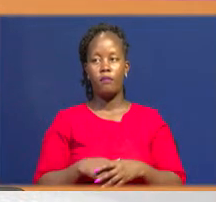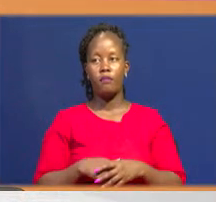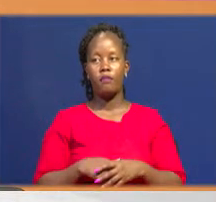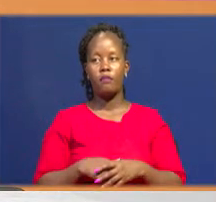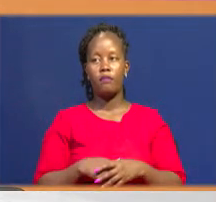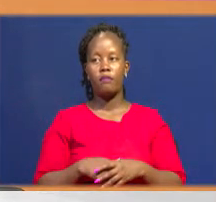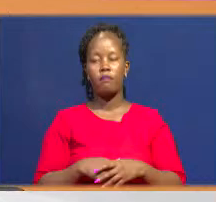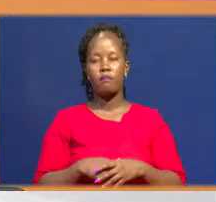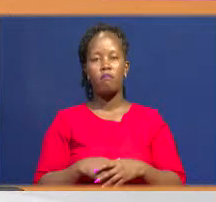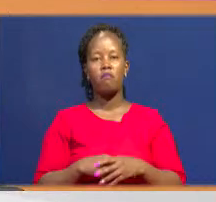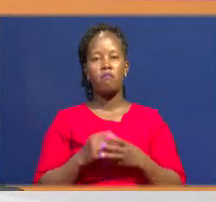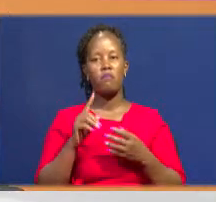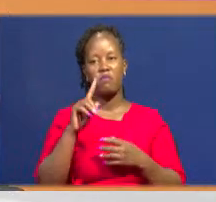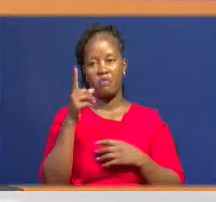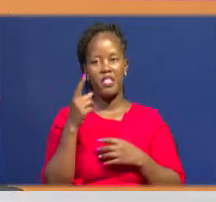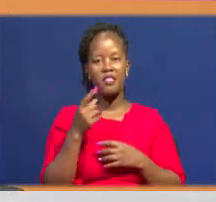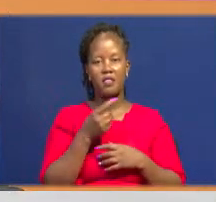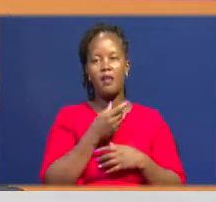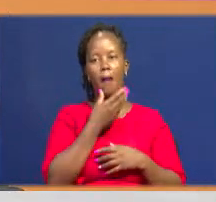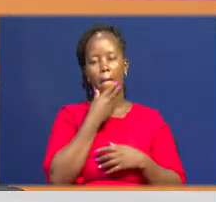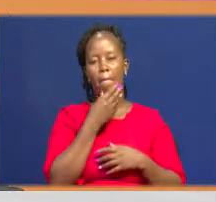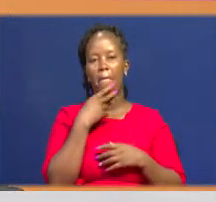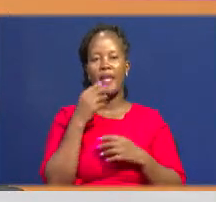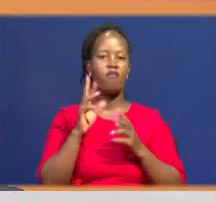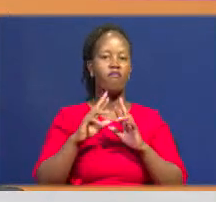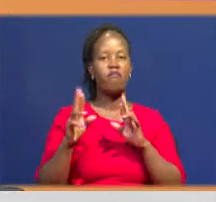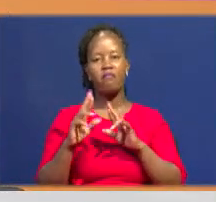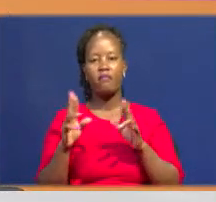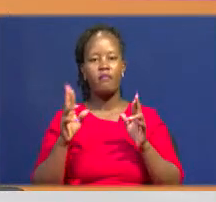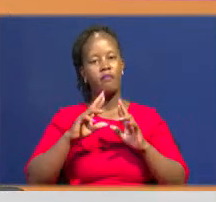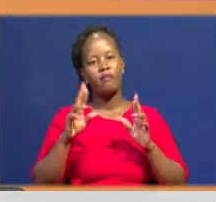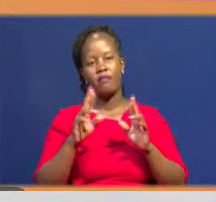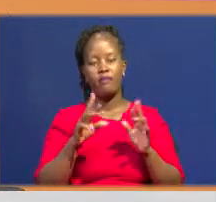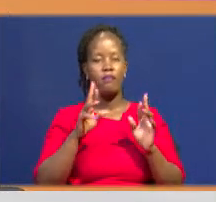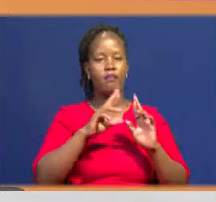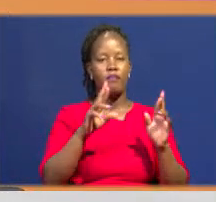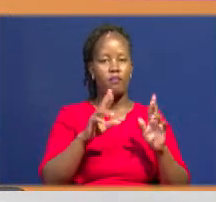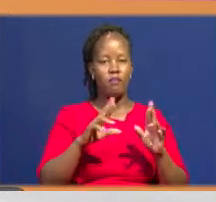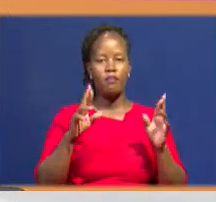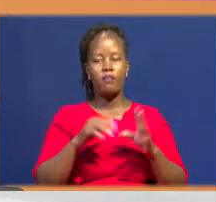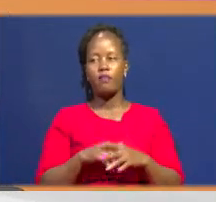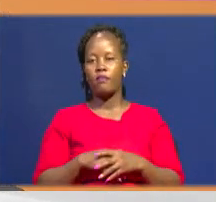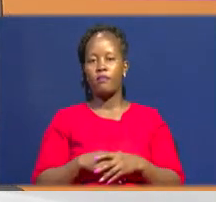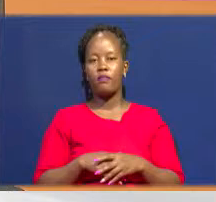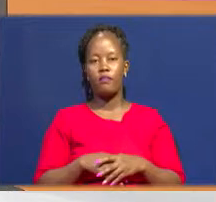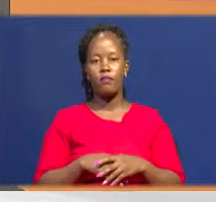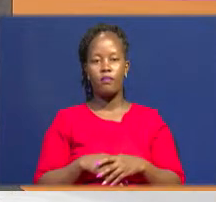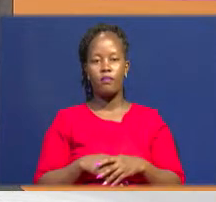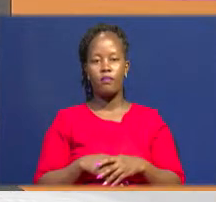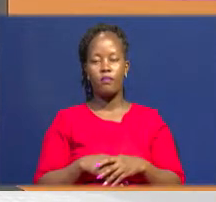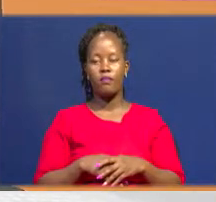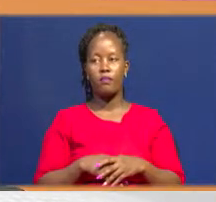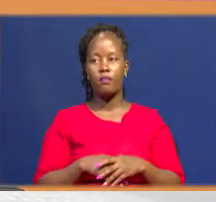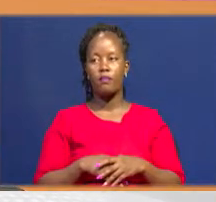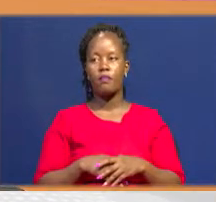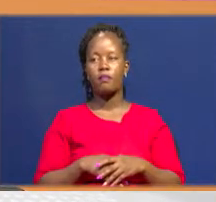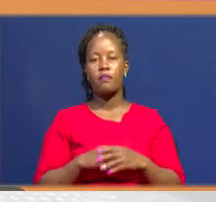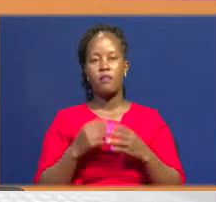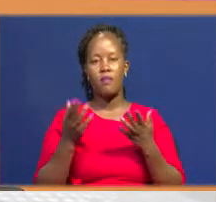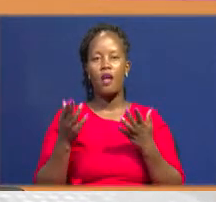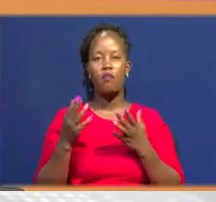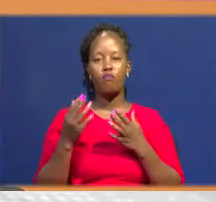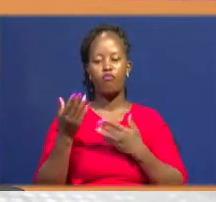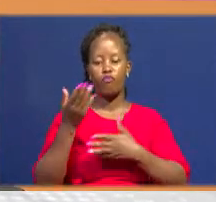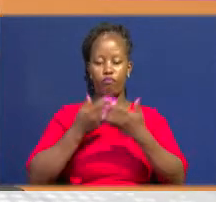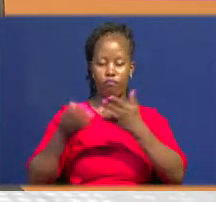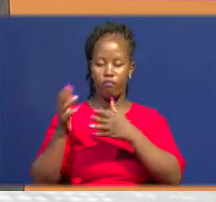Let him just set up, get his setup ready, and see how this works. Back to Susan